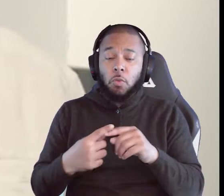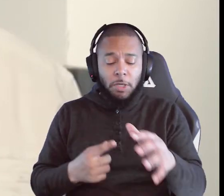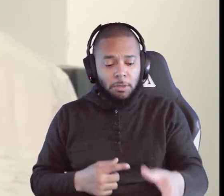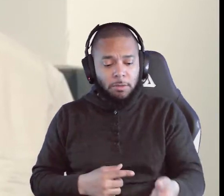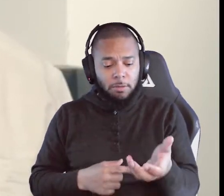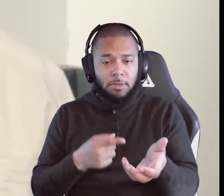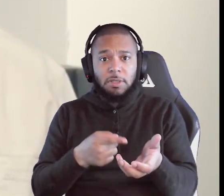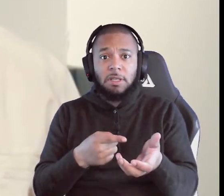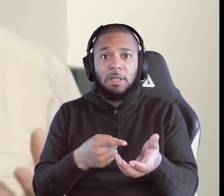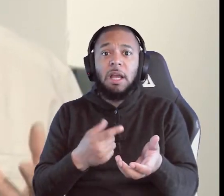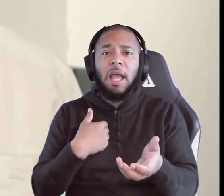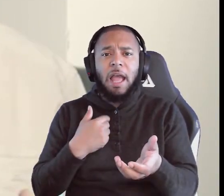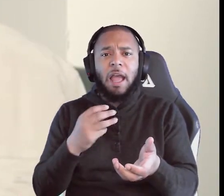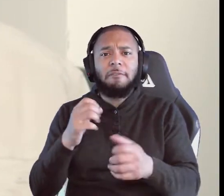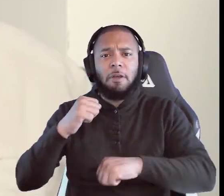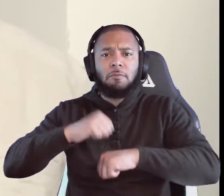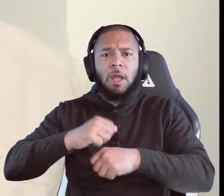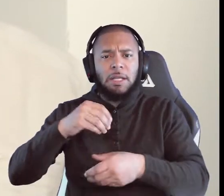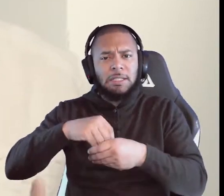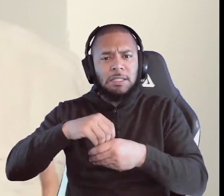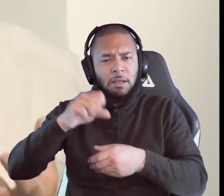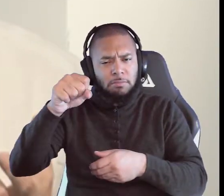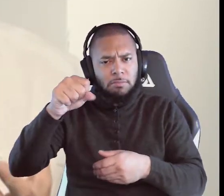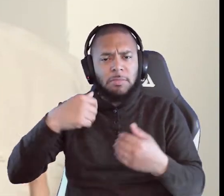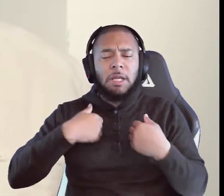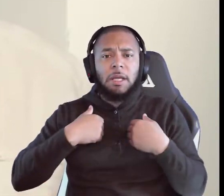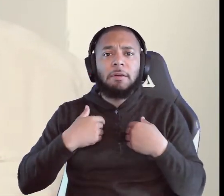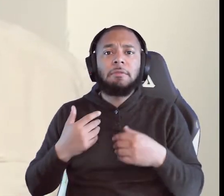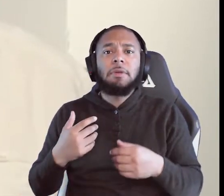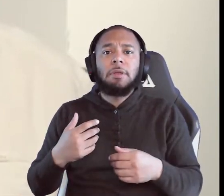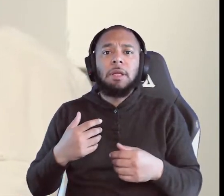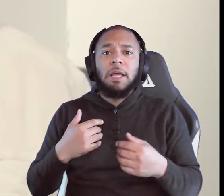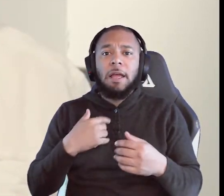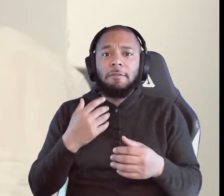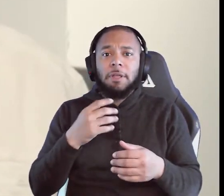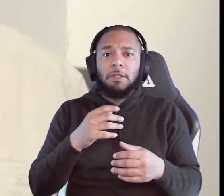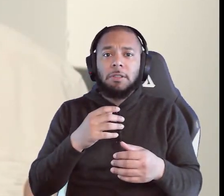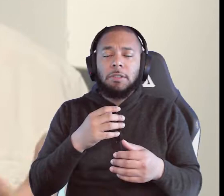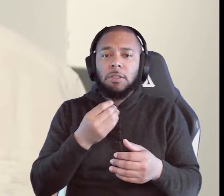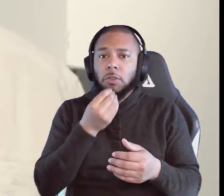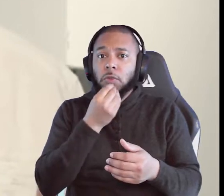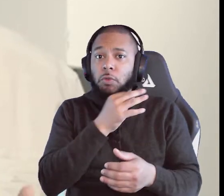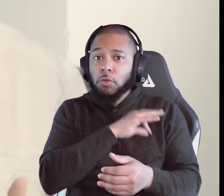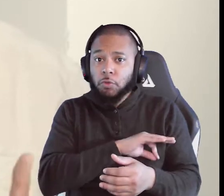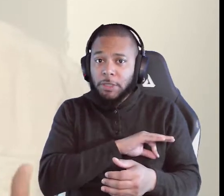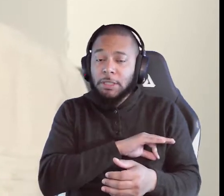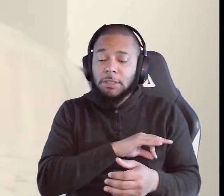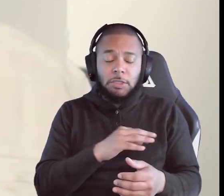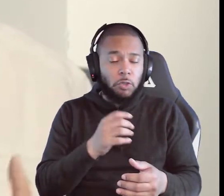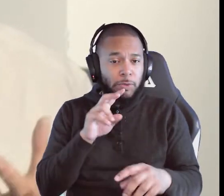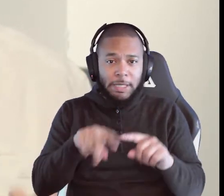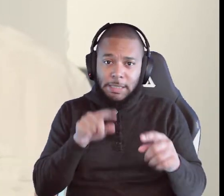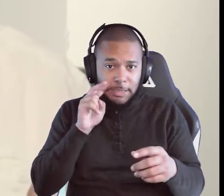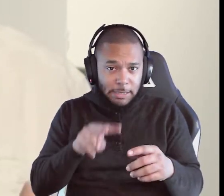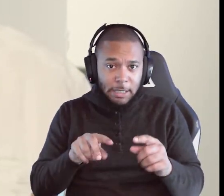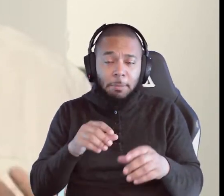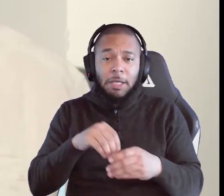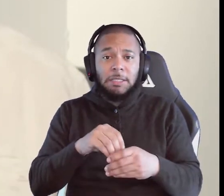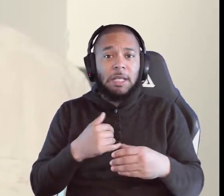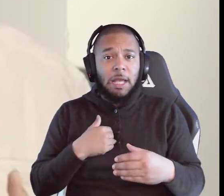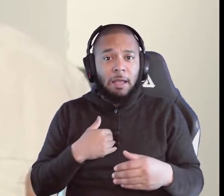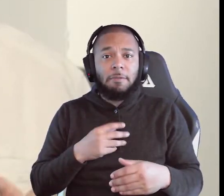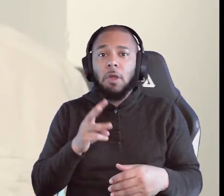just the mineral matter. Within that handful of soil, you'll see nutrients. You won't see them, but they're there. Nutrients,